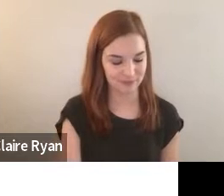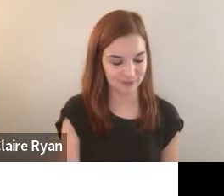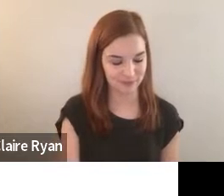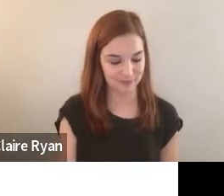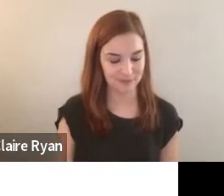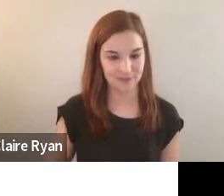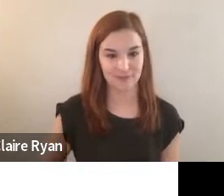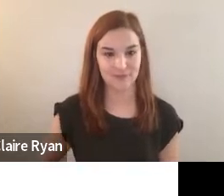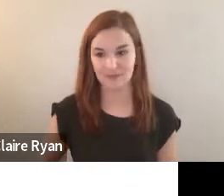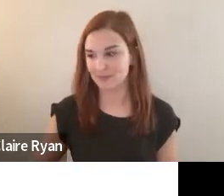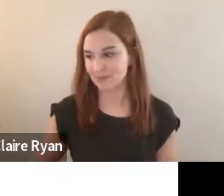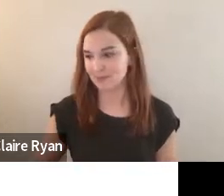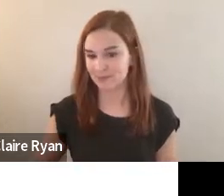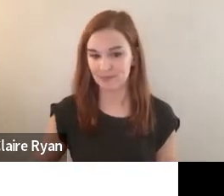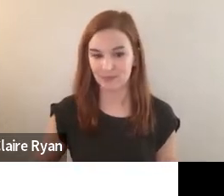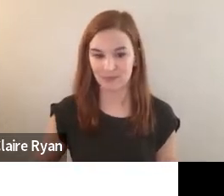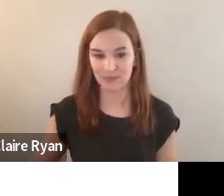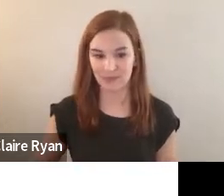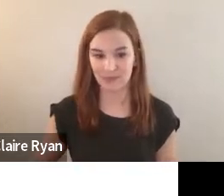do.